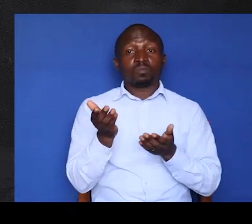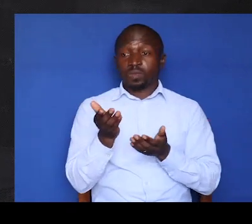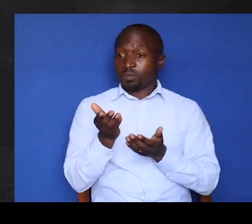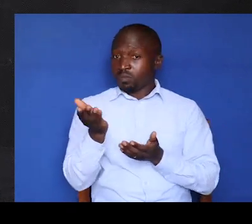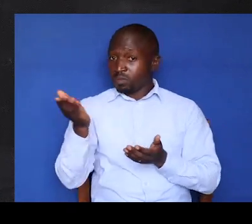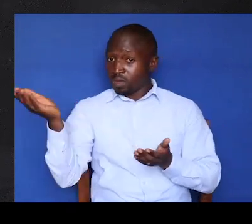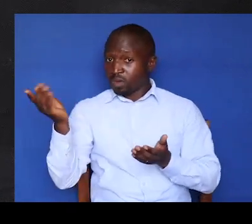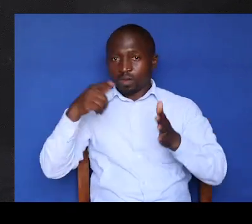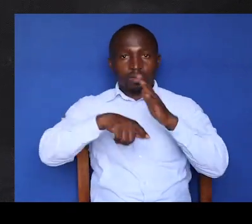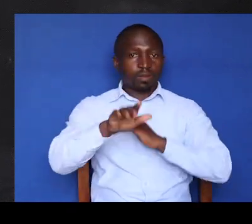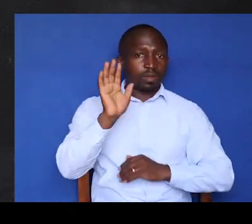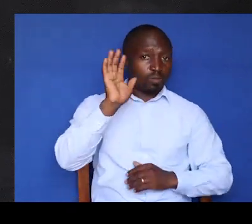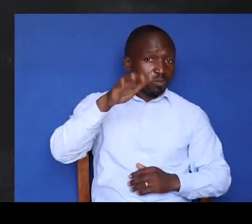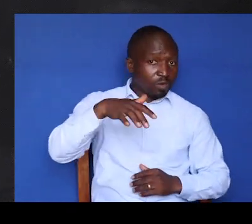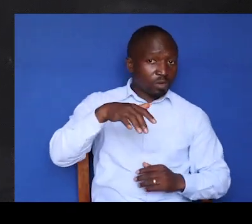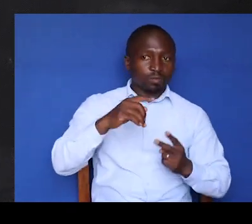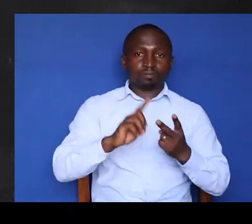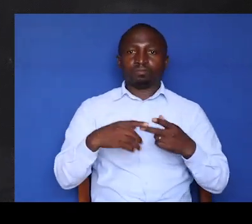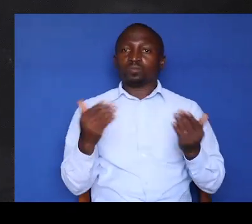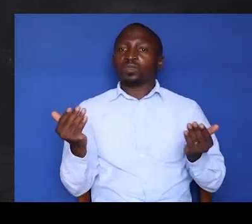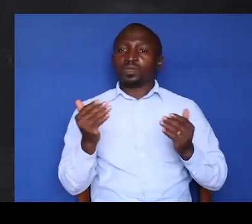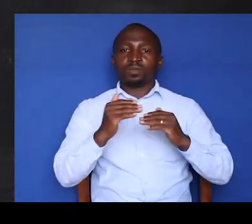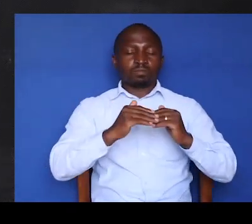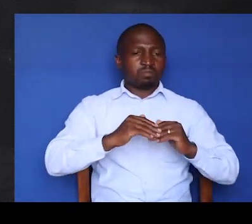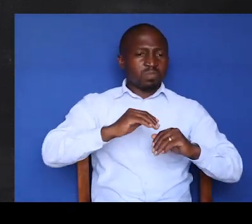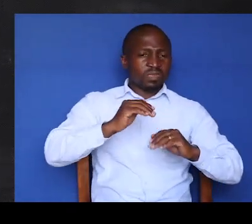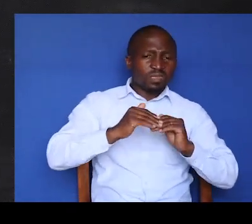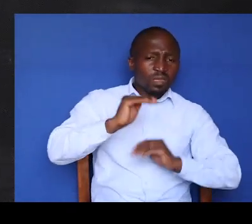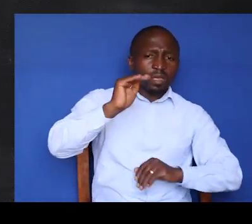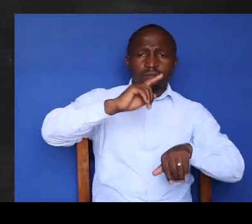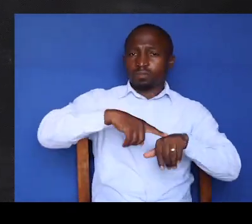Others in a year used to have more than 2,